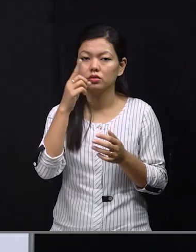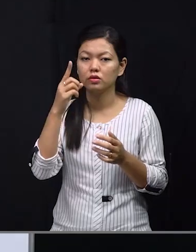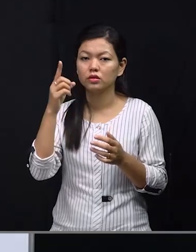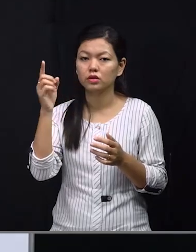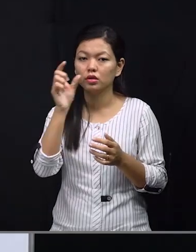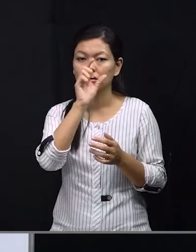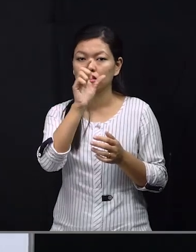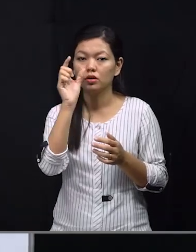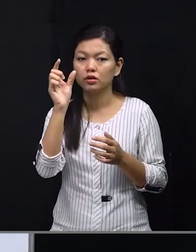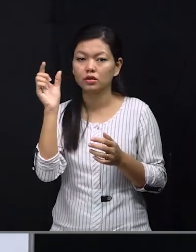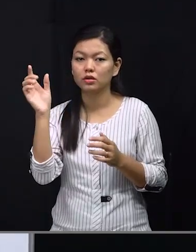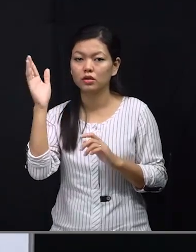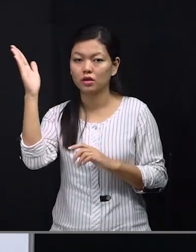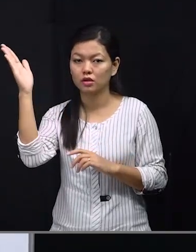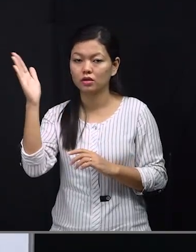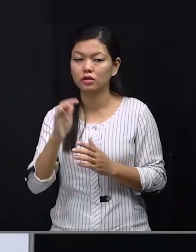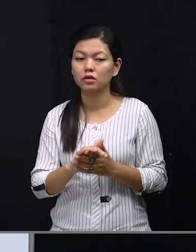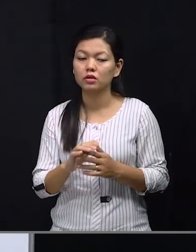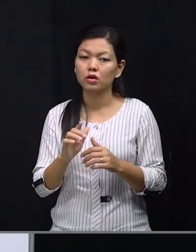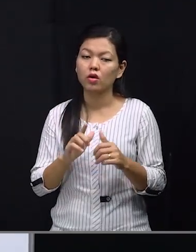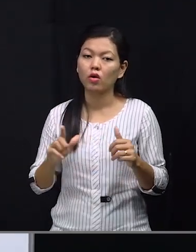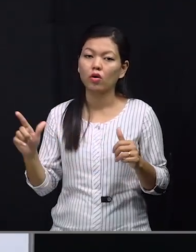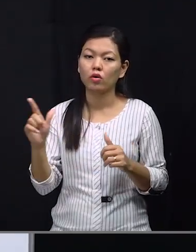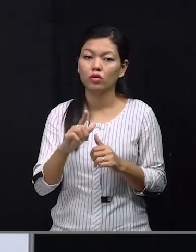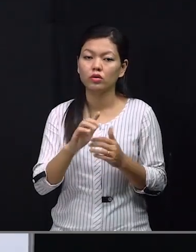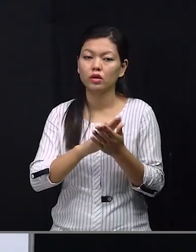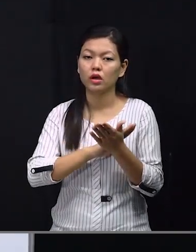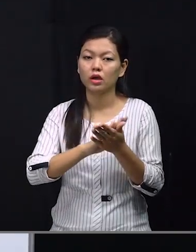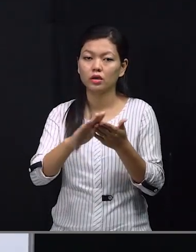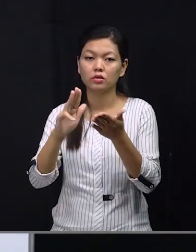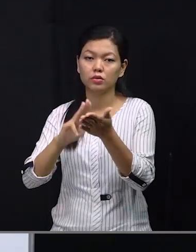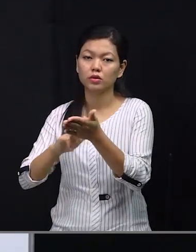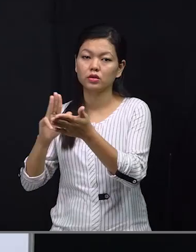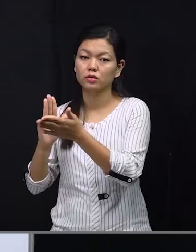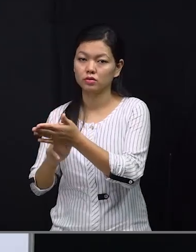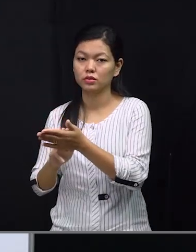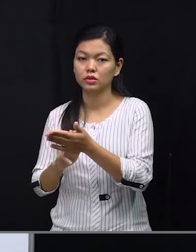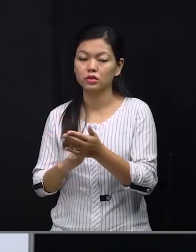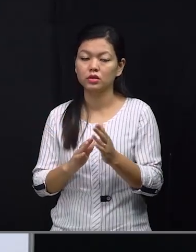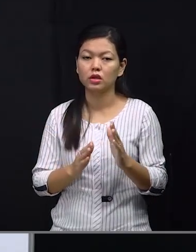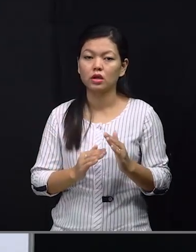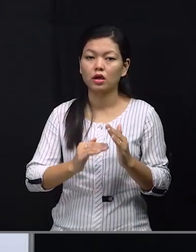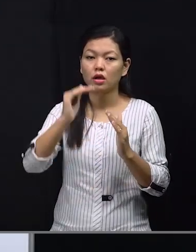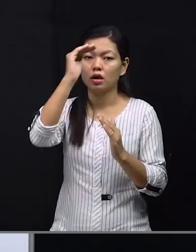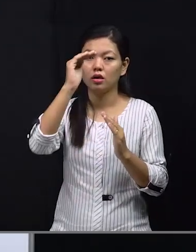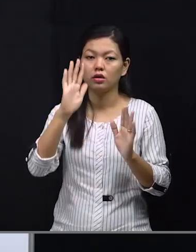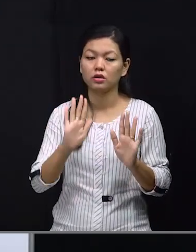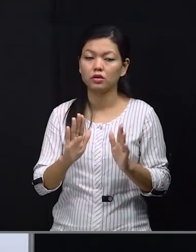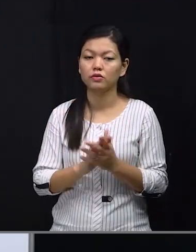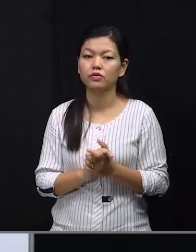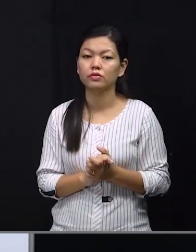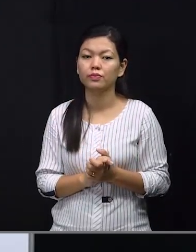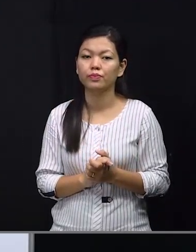halogens have higher molecular masses than hydrogen. So these molecules, these